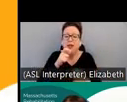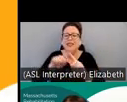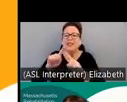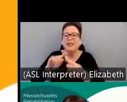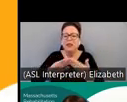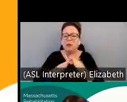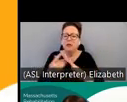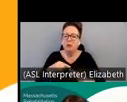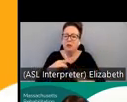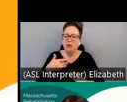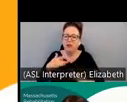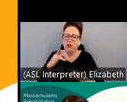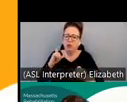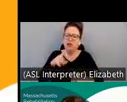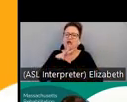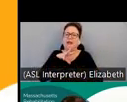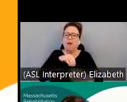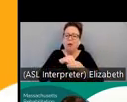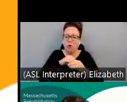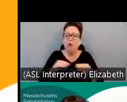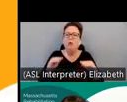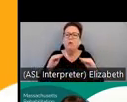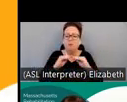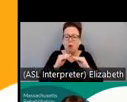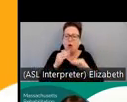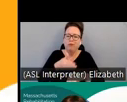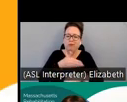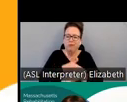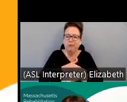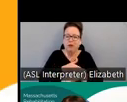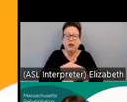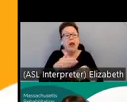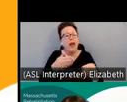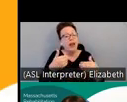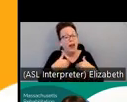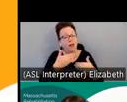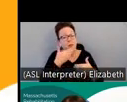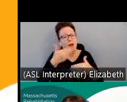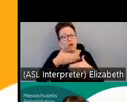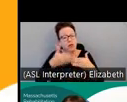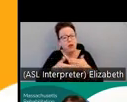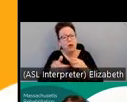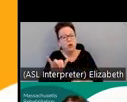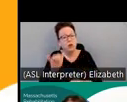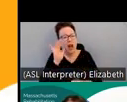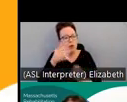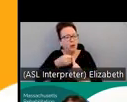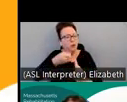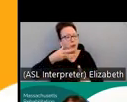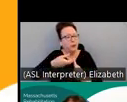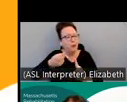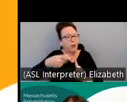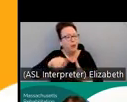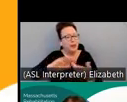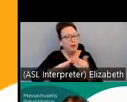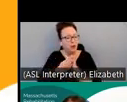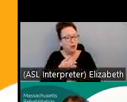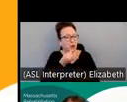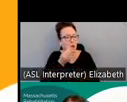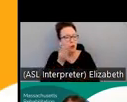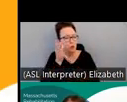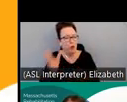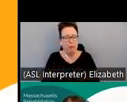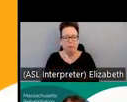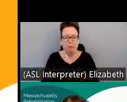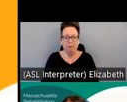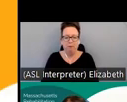feel like we could include better and get better outcomes with. And I'll talk to you about those communities in a few moments.